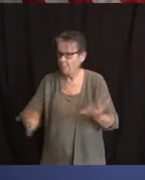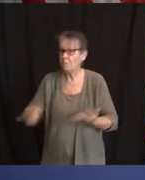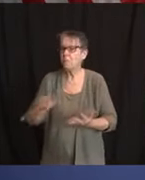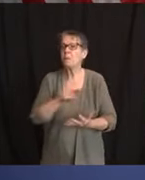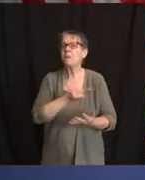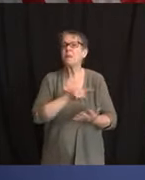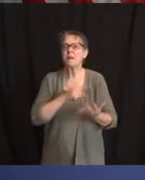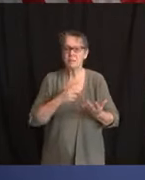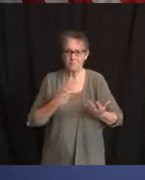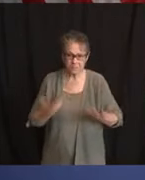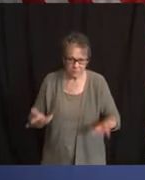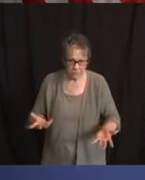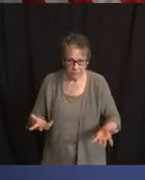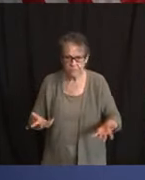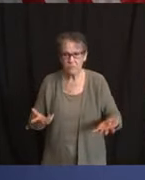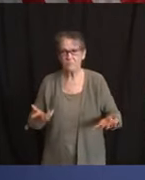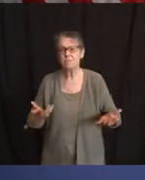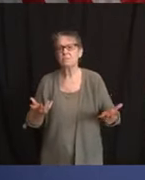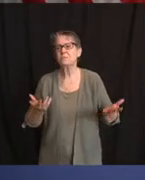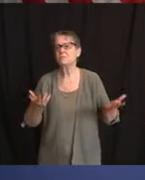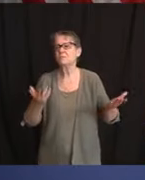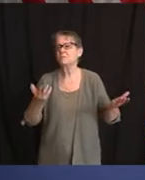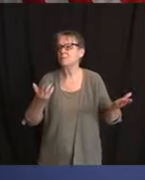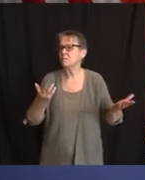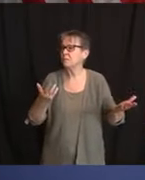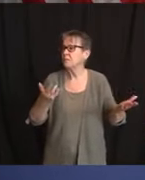then. But could we get there down the road? The answer is yes.